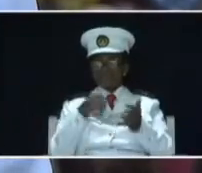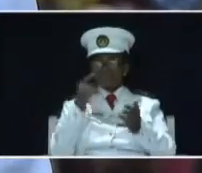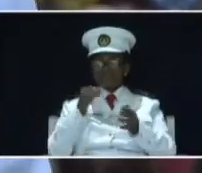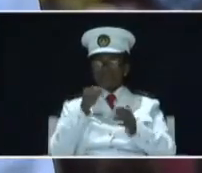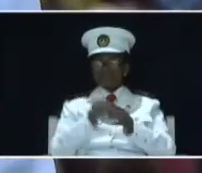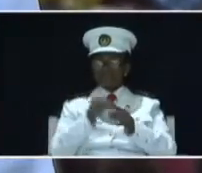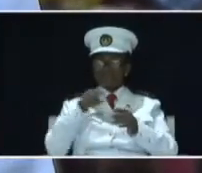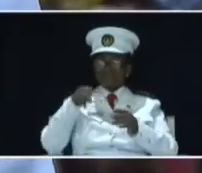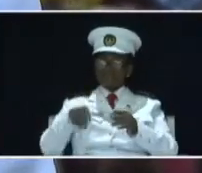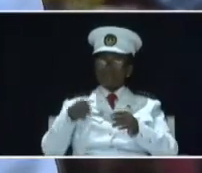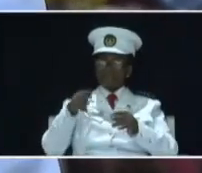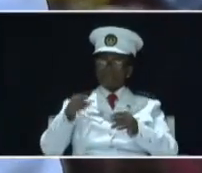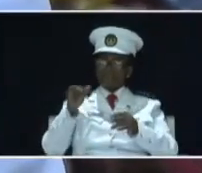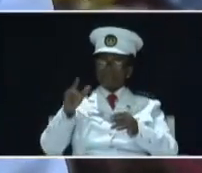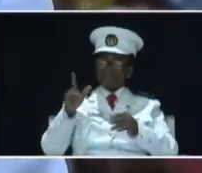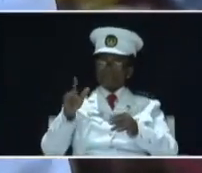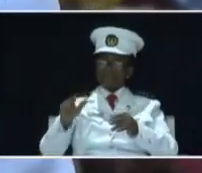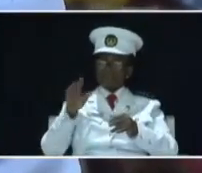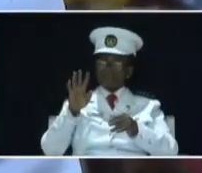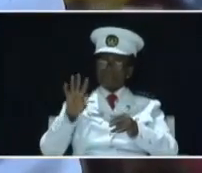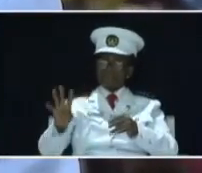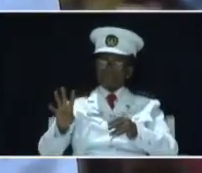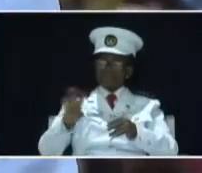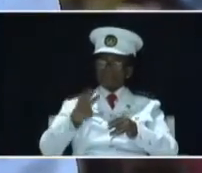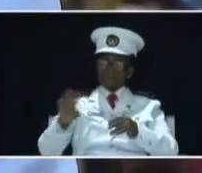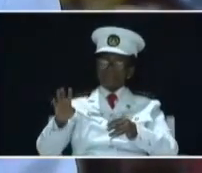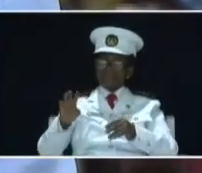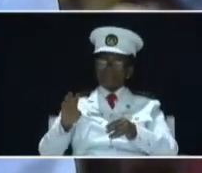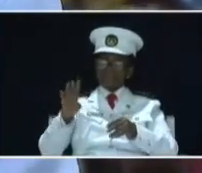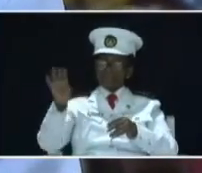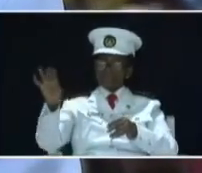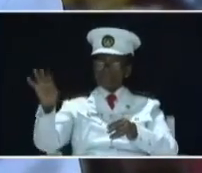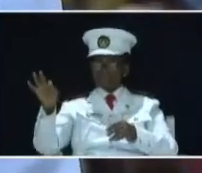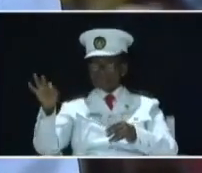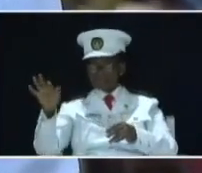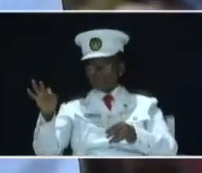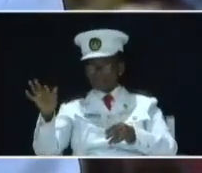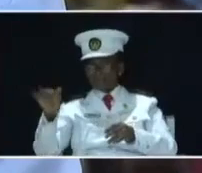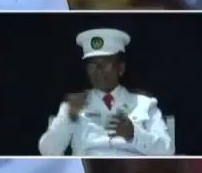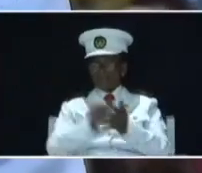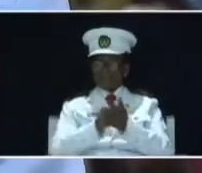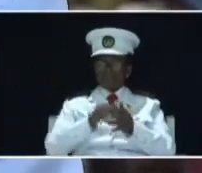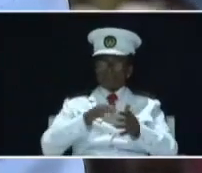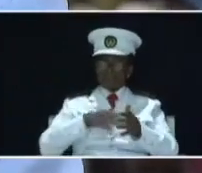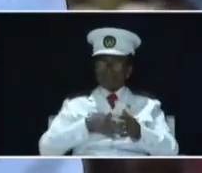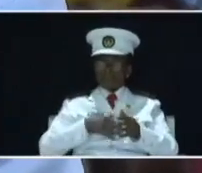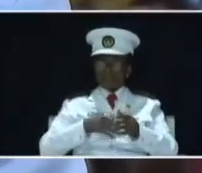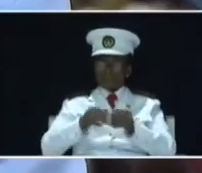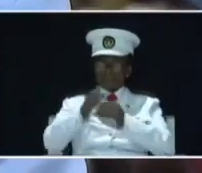verse 19, my God shall supply all your needs.